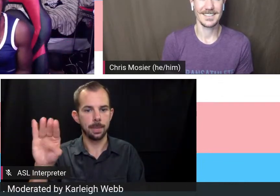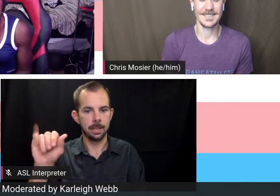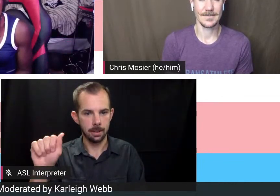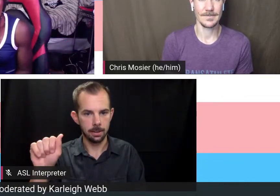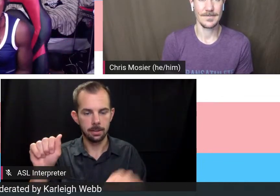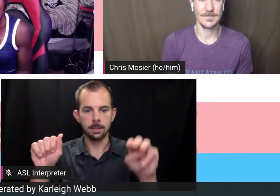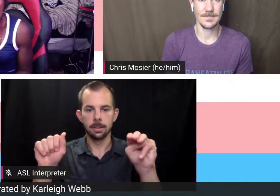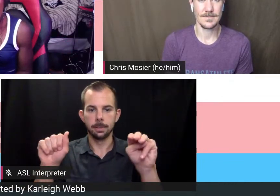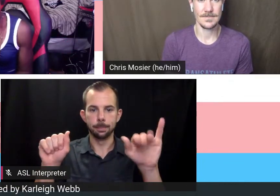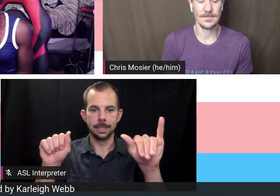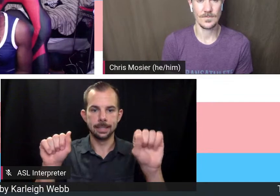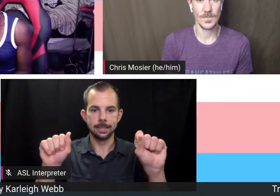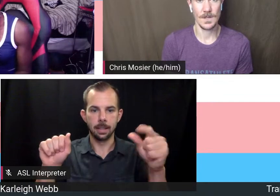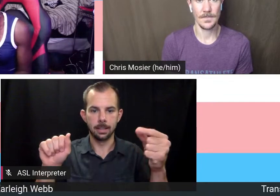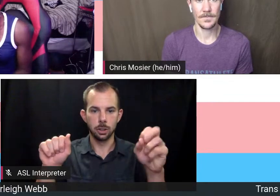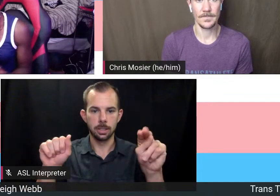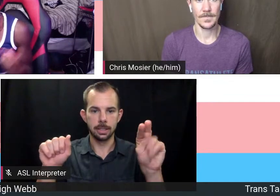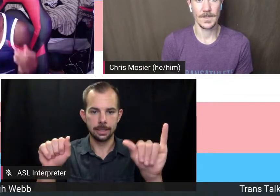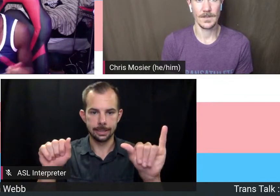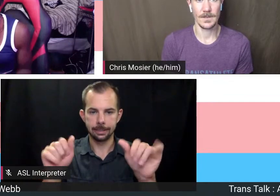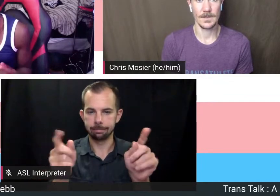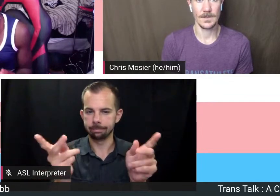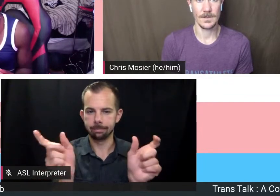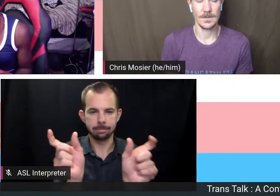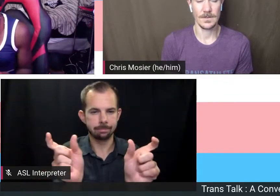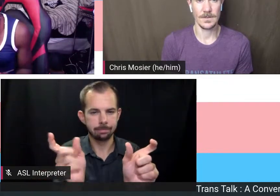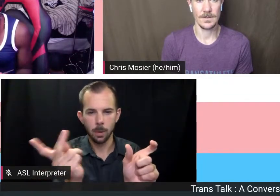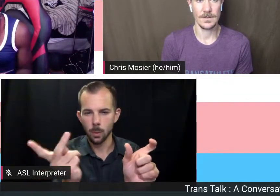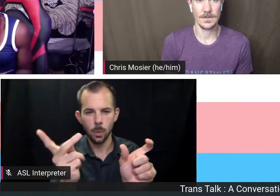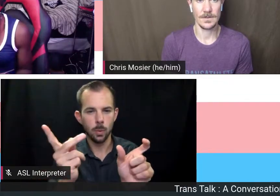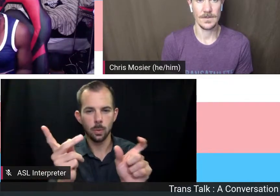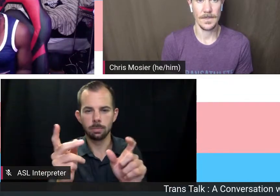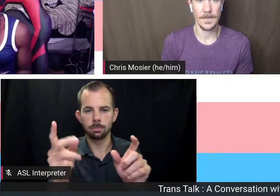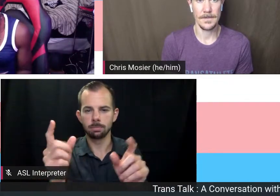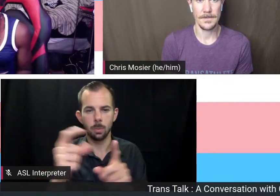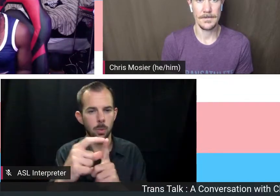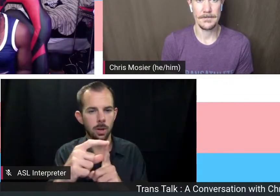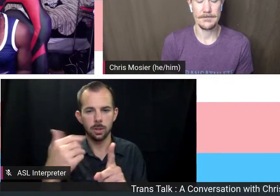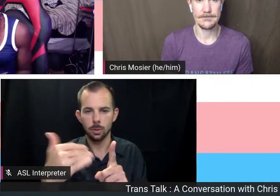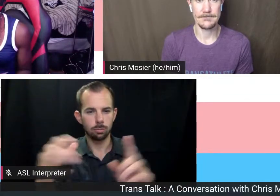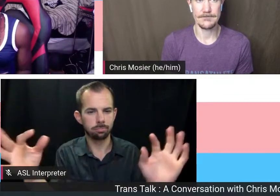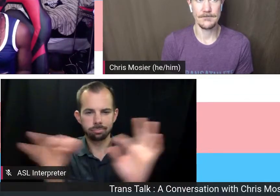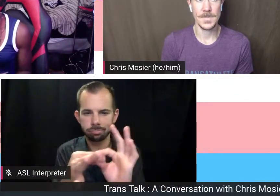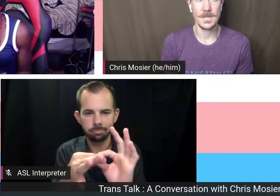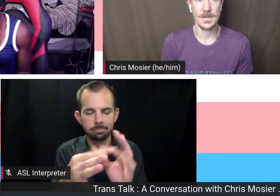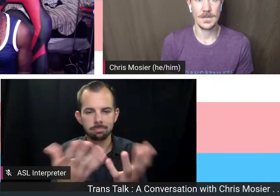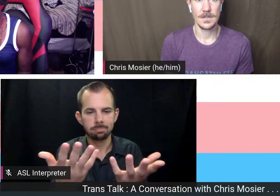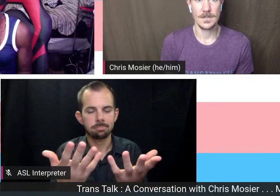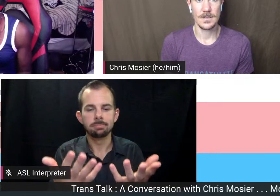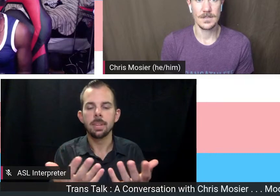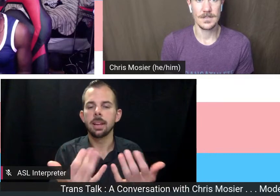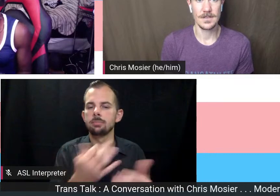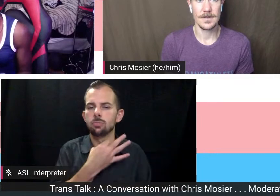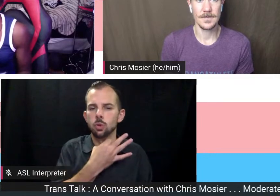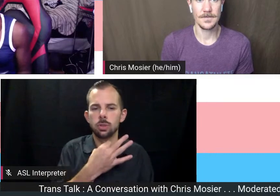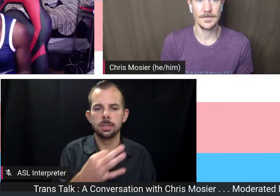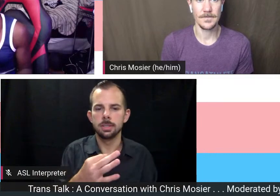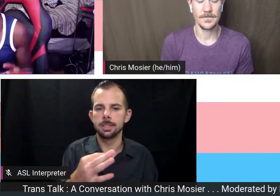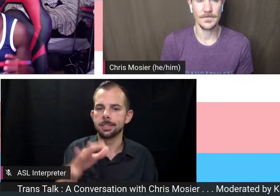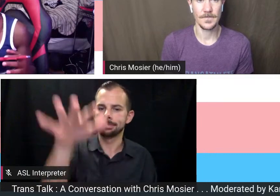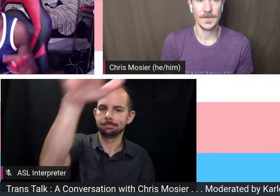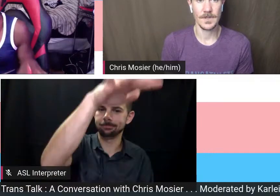mind, give me the male perspective on that. Where is that coming from, and how does that hit you? How does it hit you knowing that